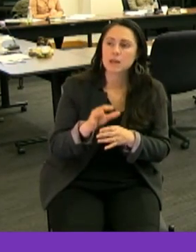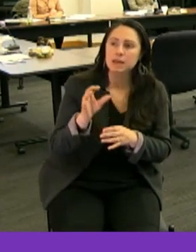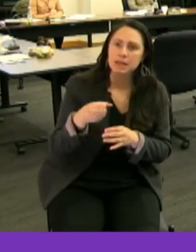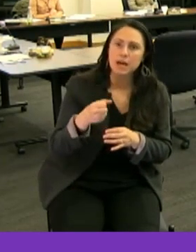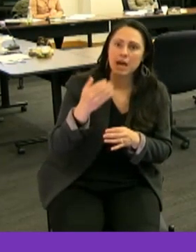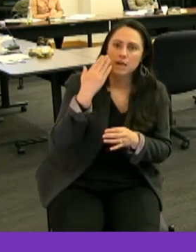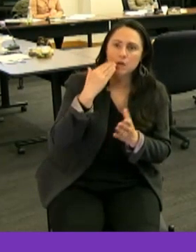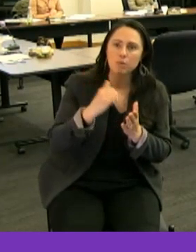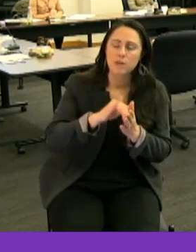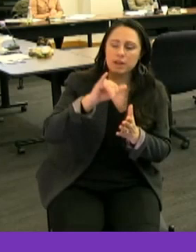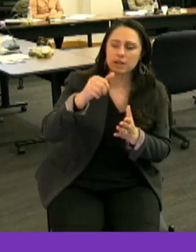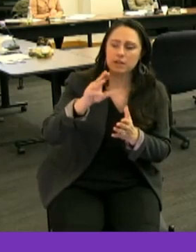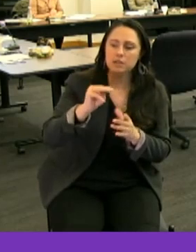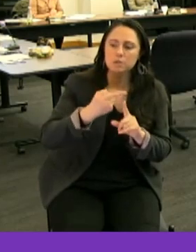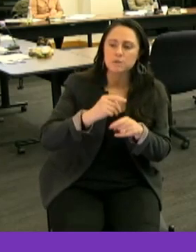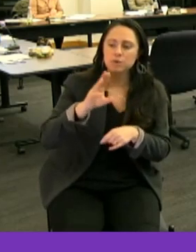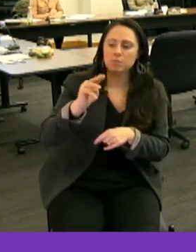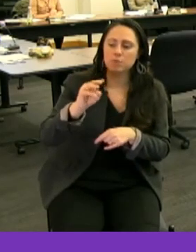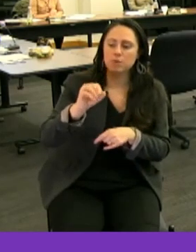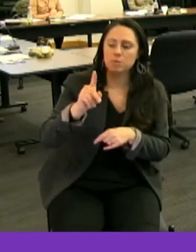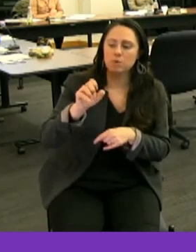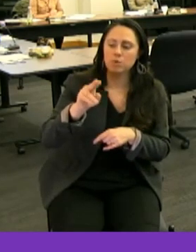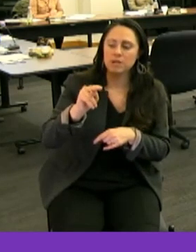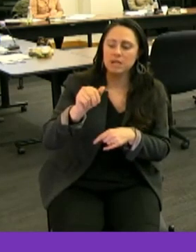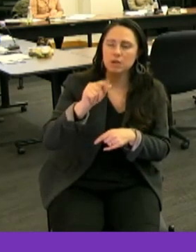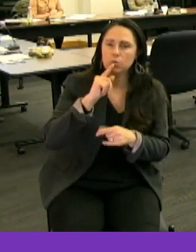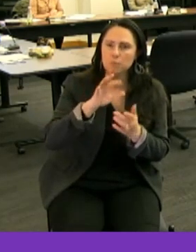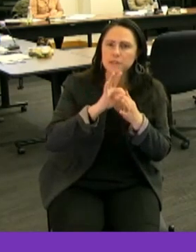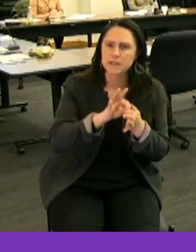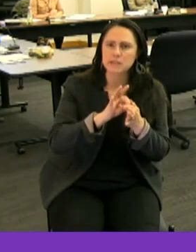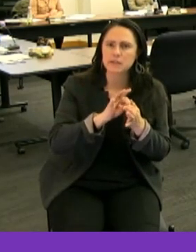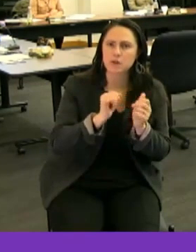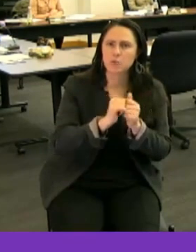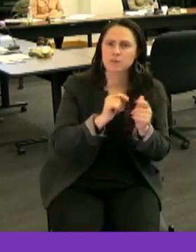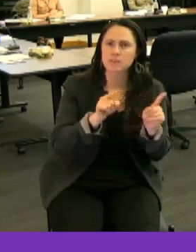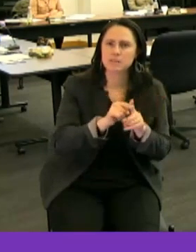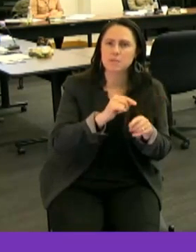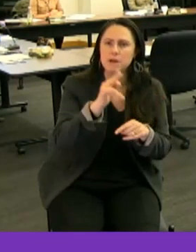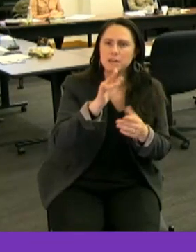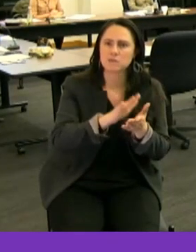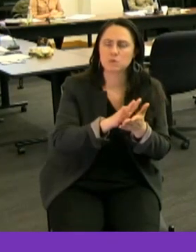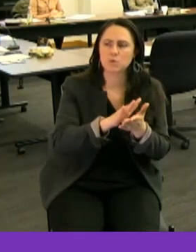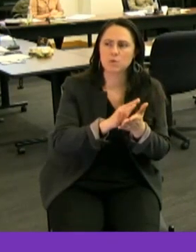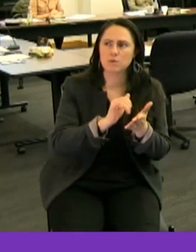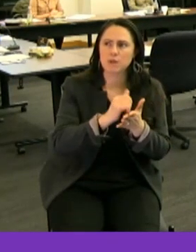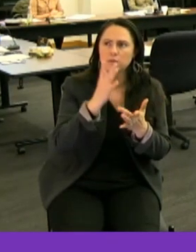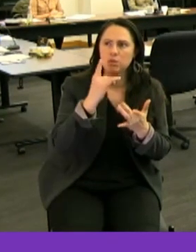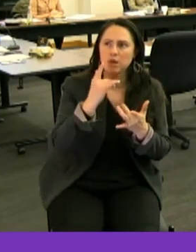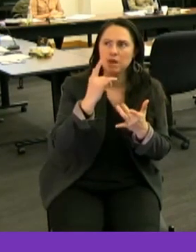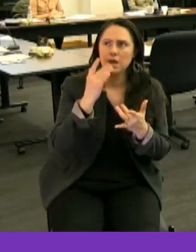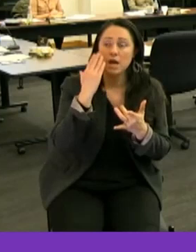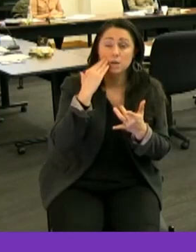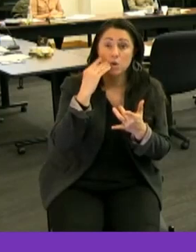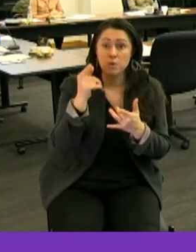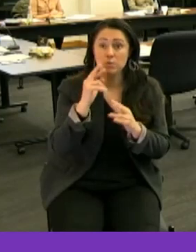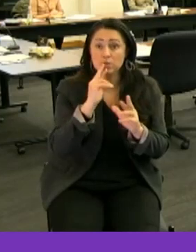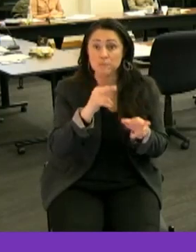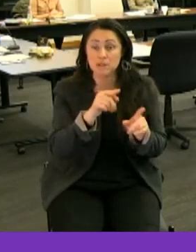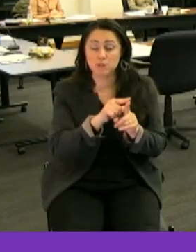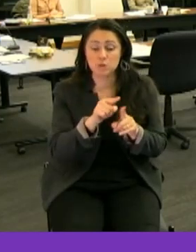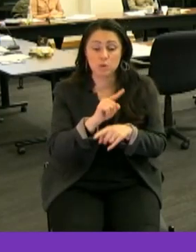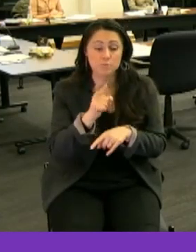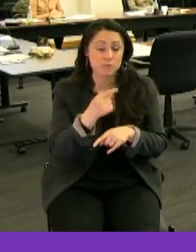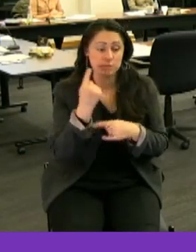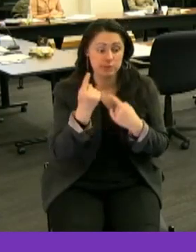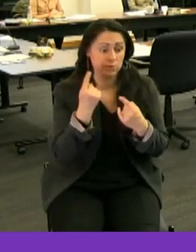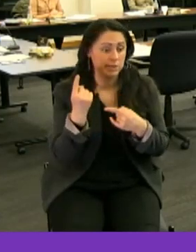mean, I know that Jim is from the Mokina, so we're closely tied with the same high school. So, I mean, that's why, and I know he responded too, so I'm